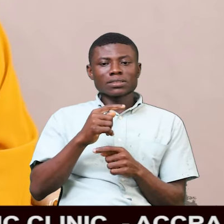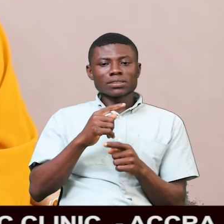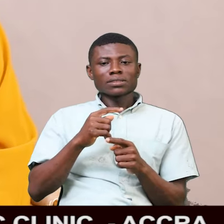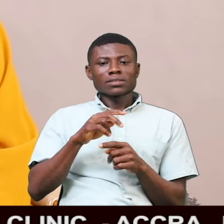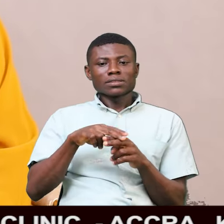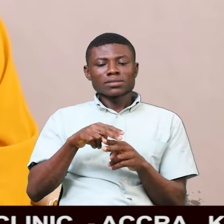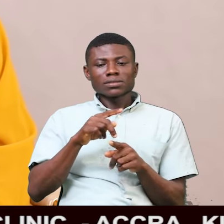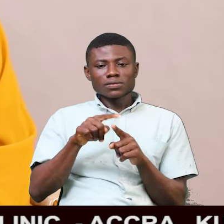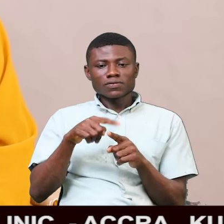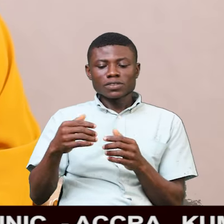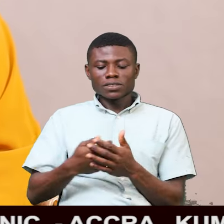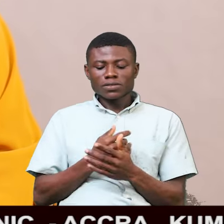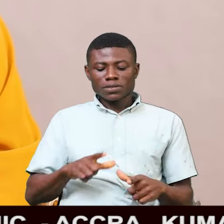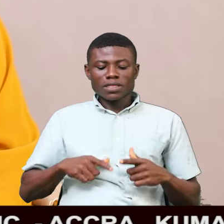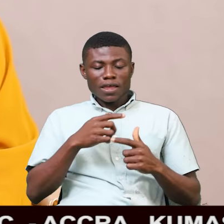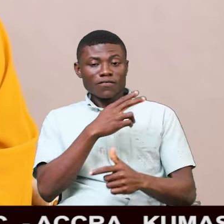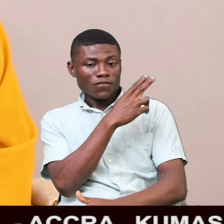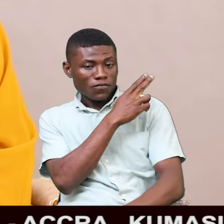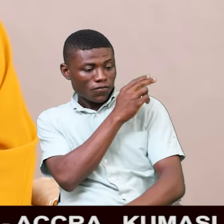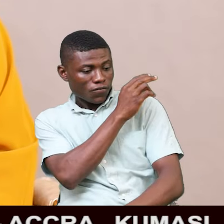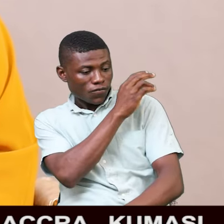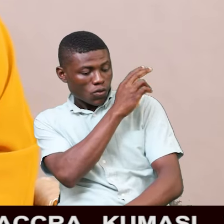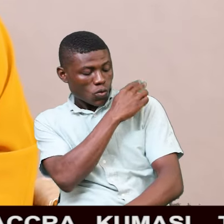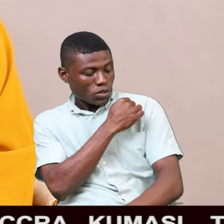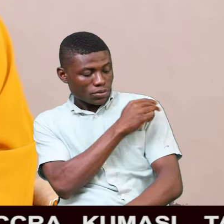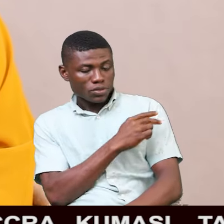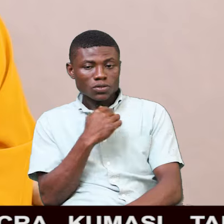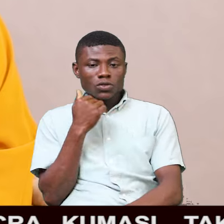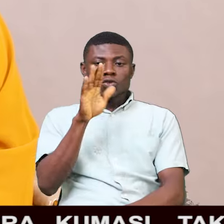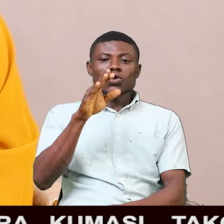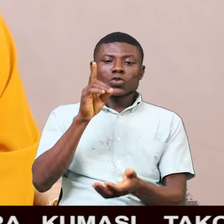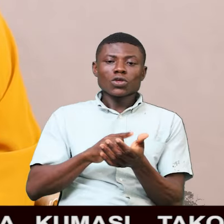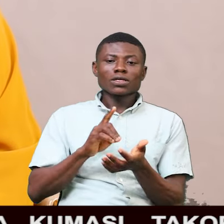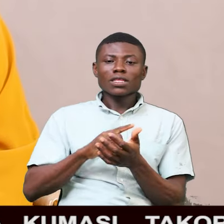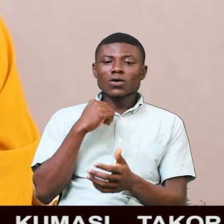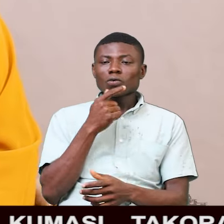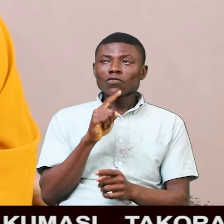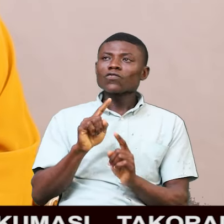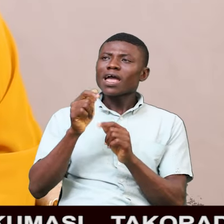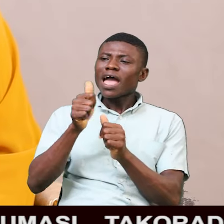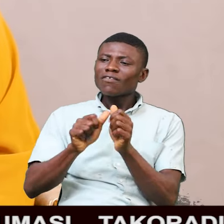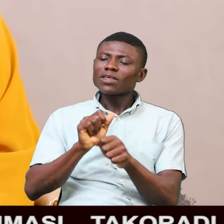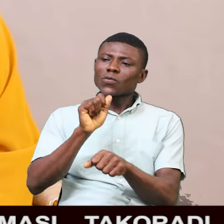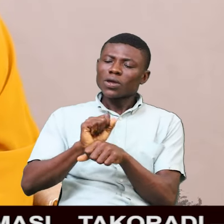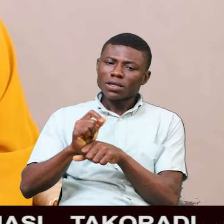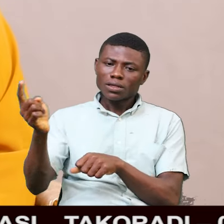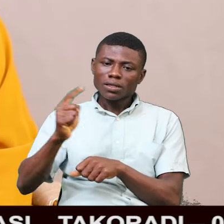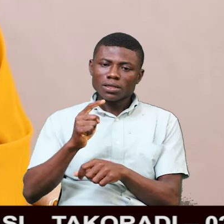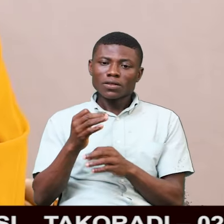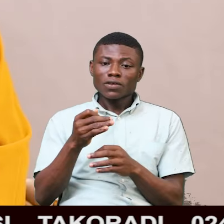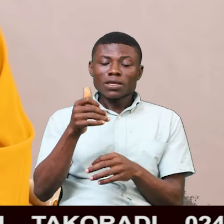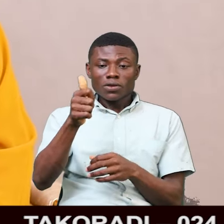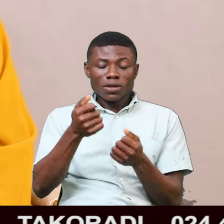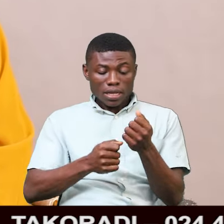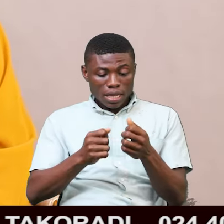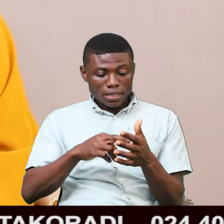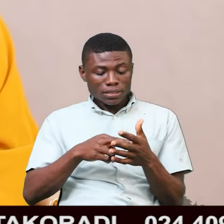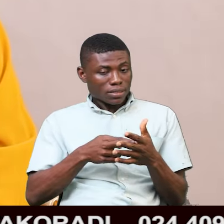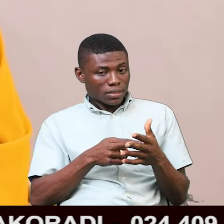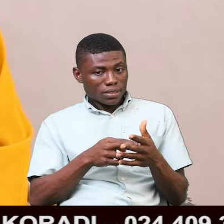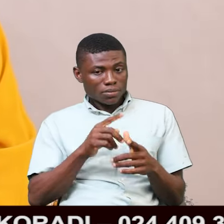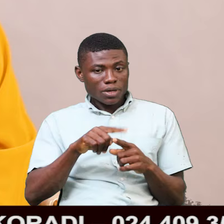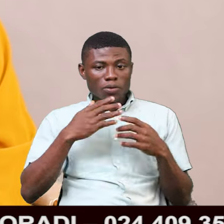ahodo new life homeopathy who is your doctor hwe ukọ na woba ukọ na woba wo ka akọ maintenance oni